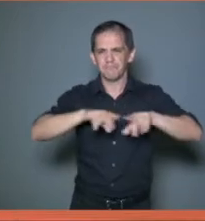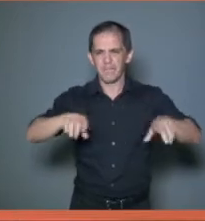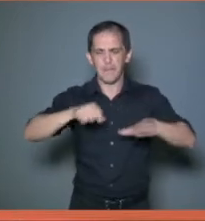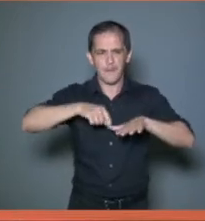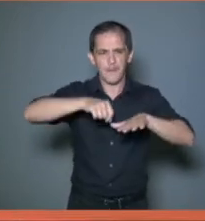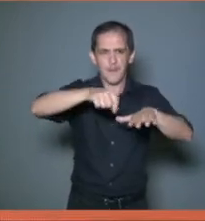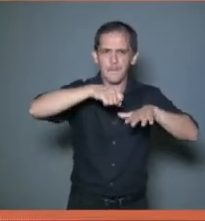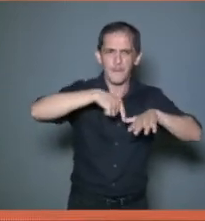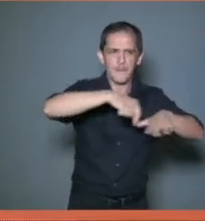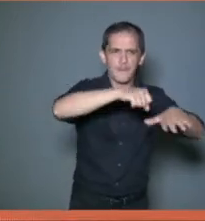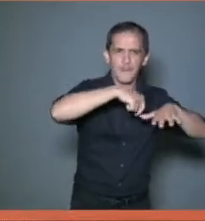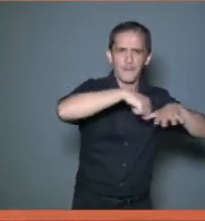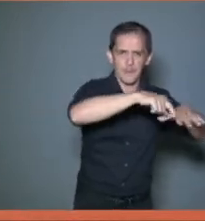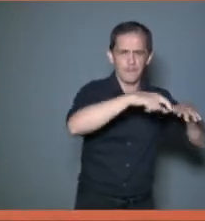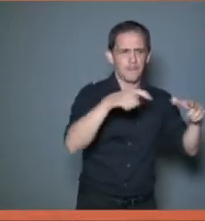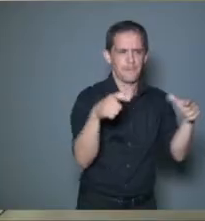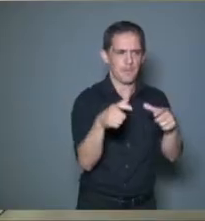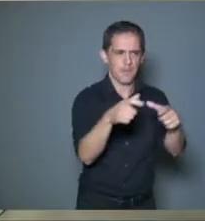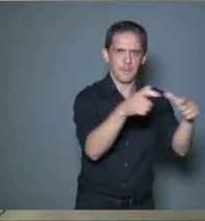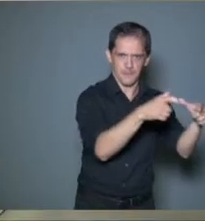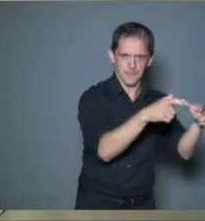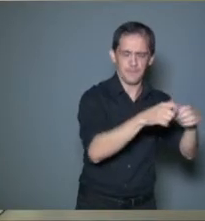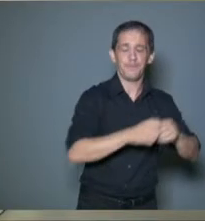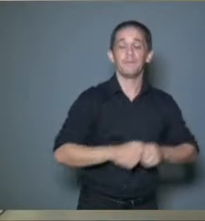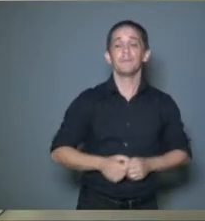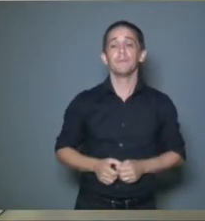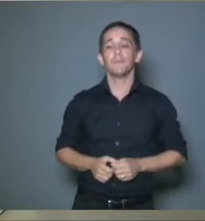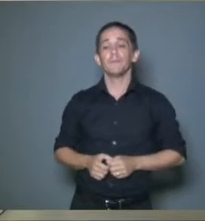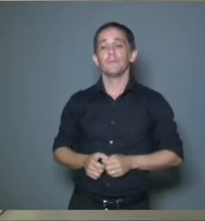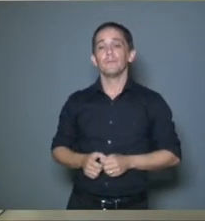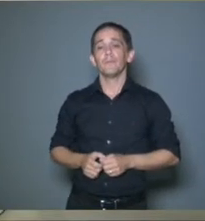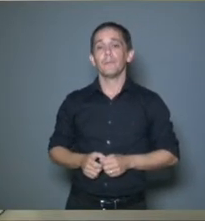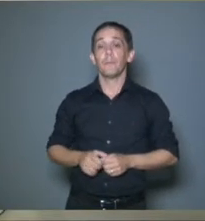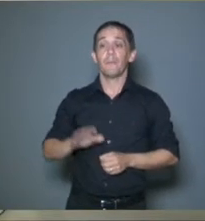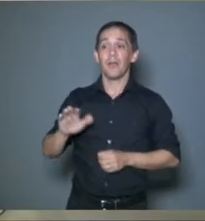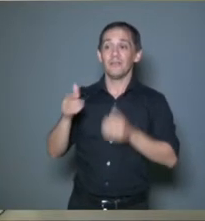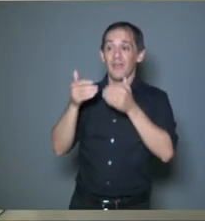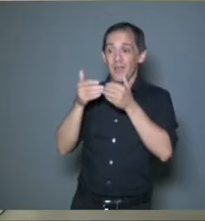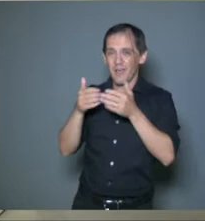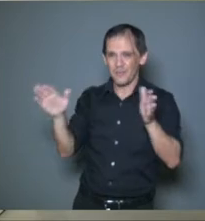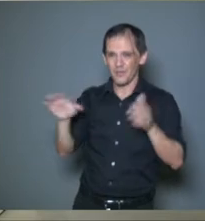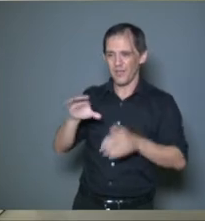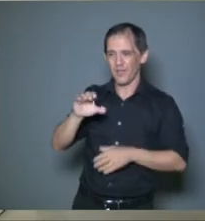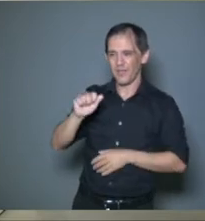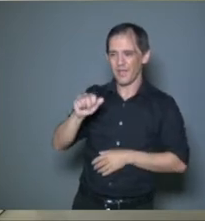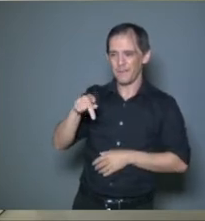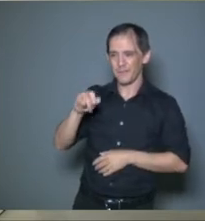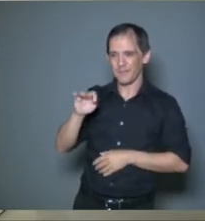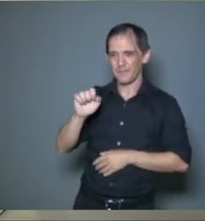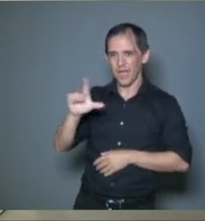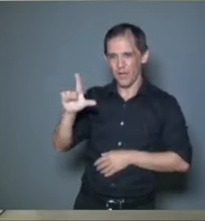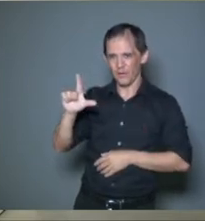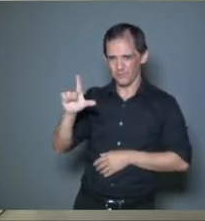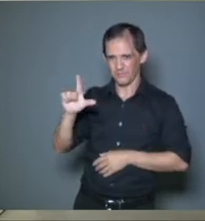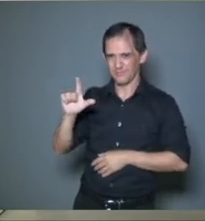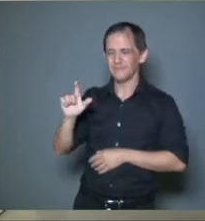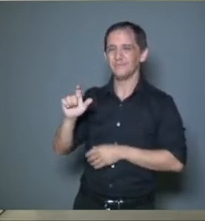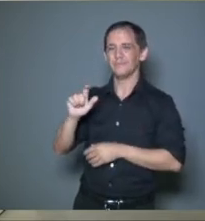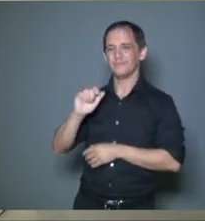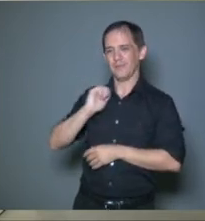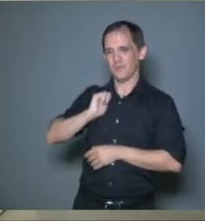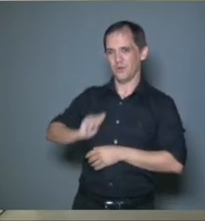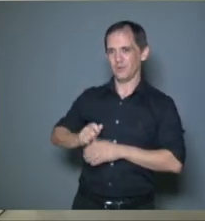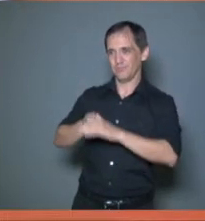and some other grains at a lower scale. When we decided to go public